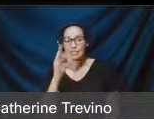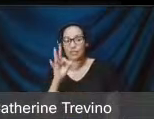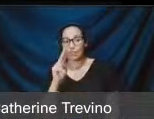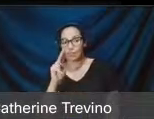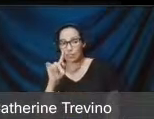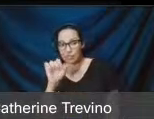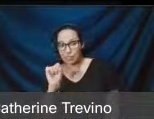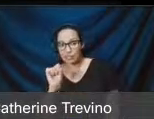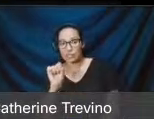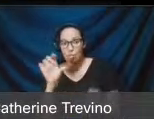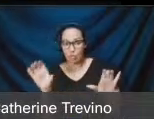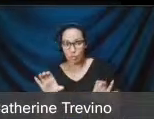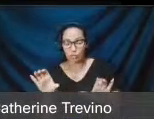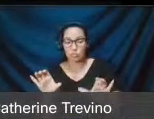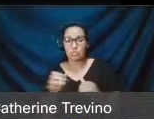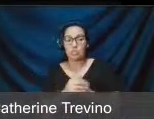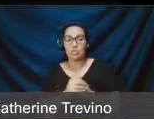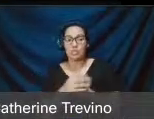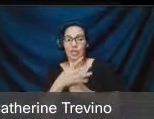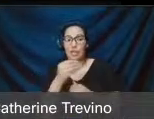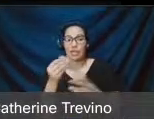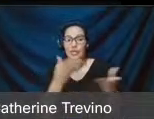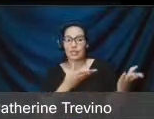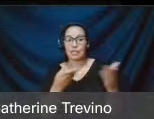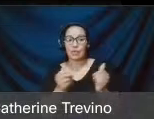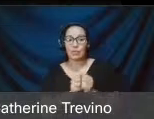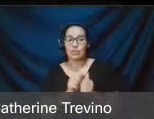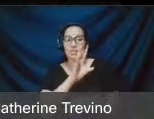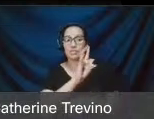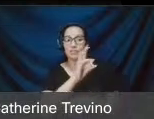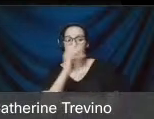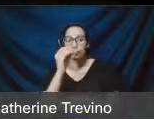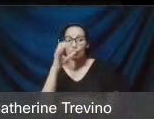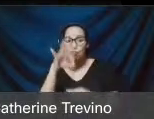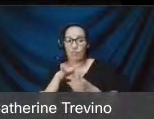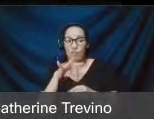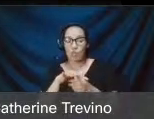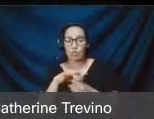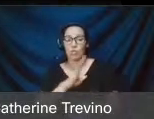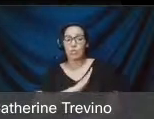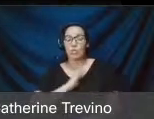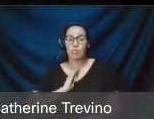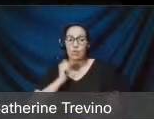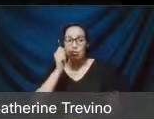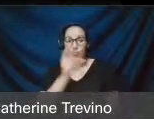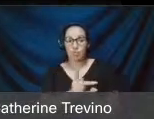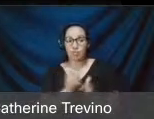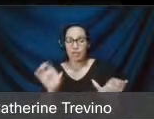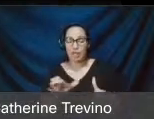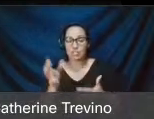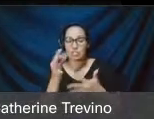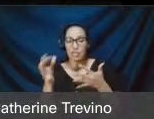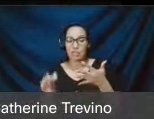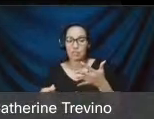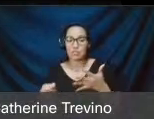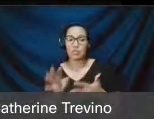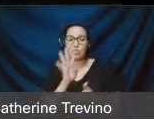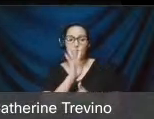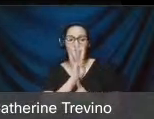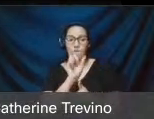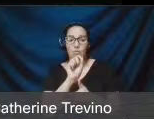Fuentes and carried on a 7-0 vote, the board approved action items